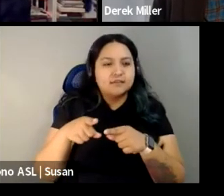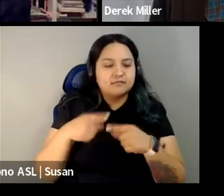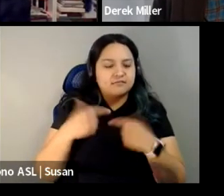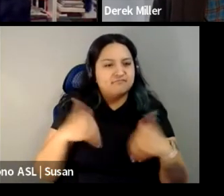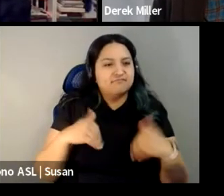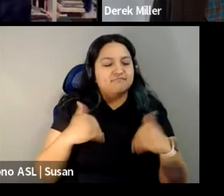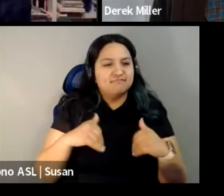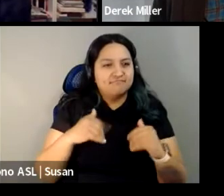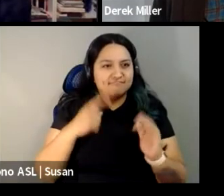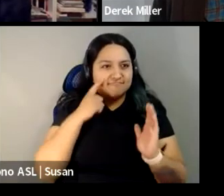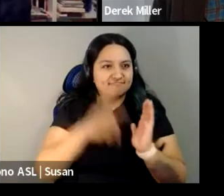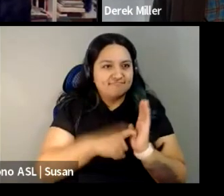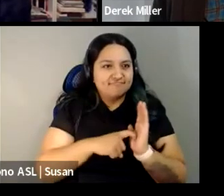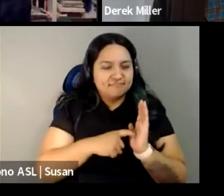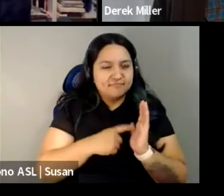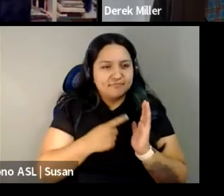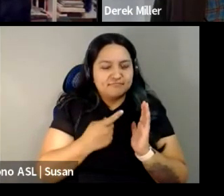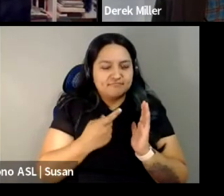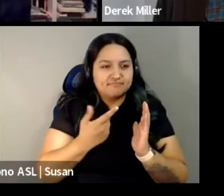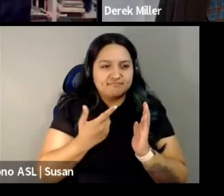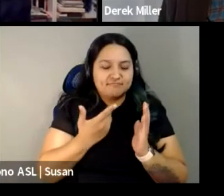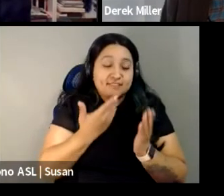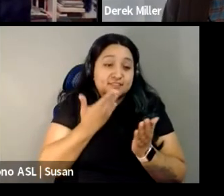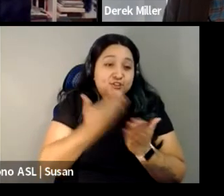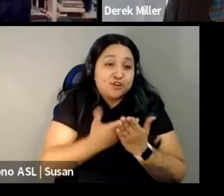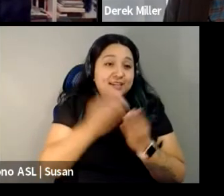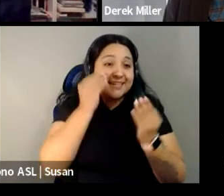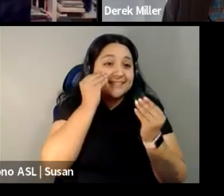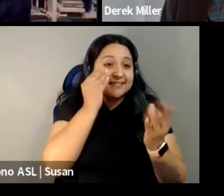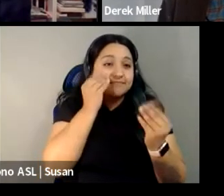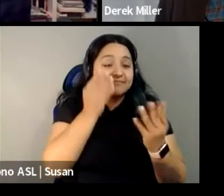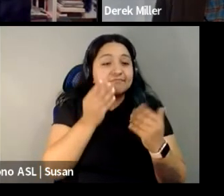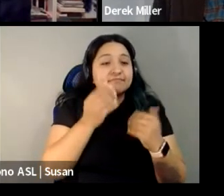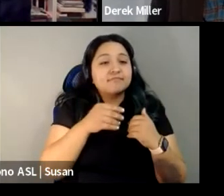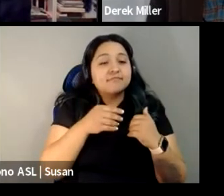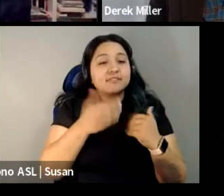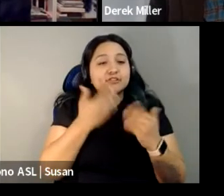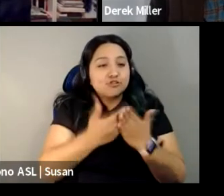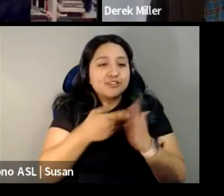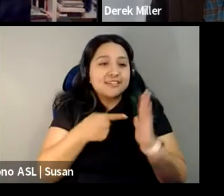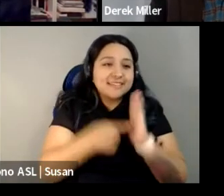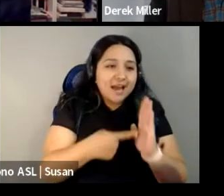offers excellent example for historians of how to work with